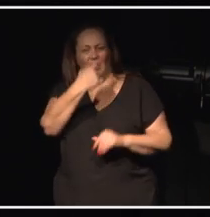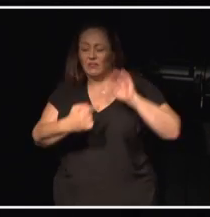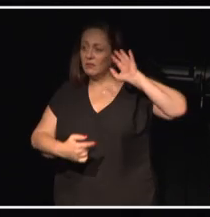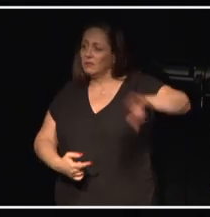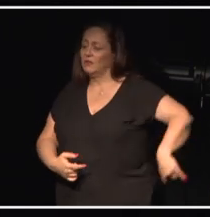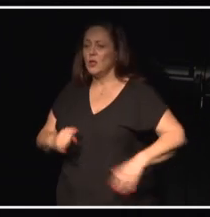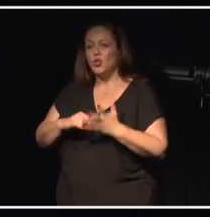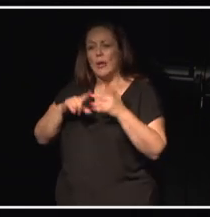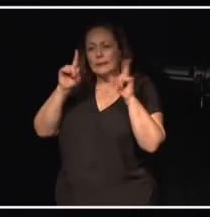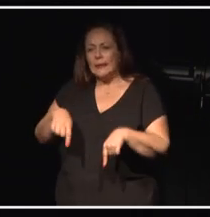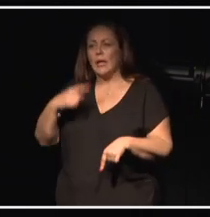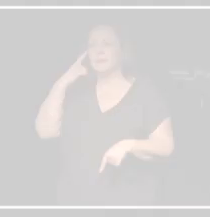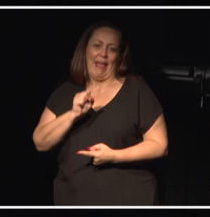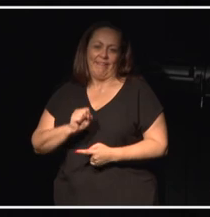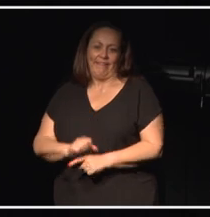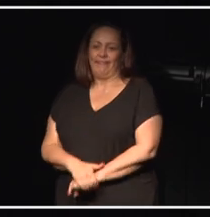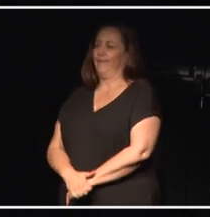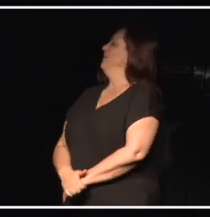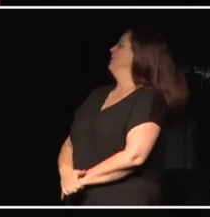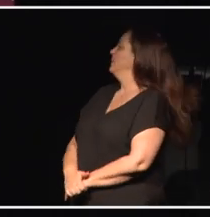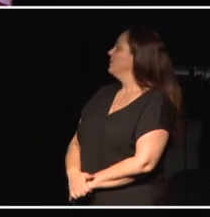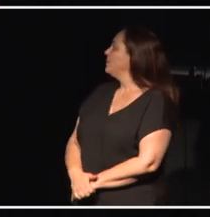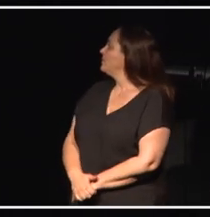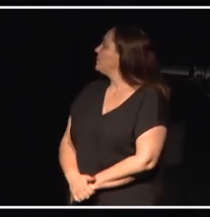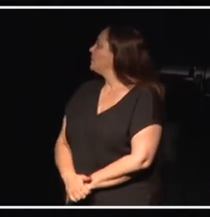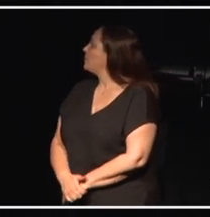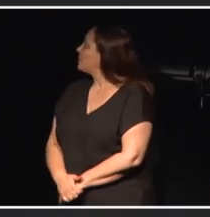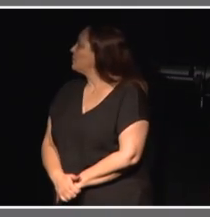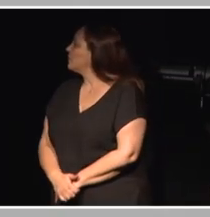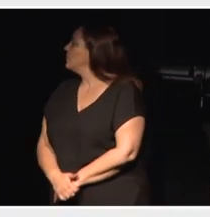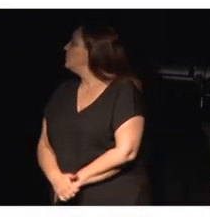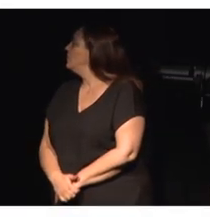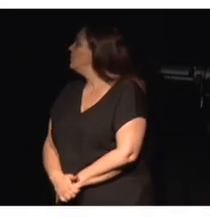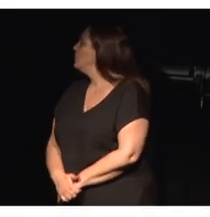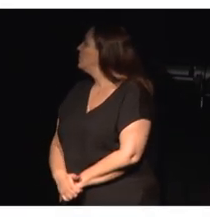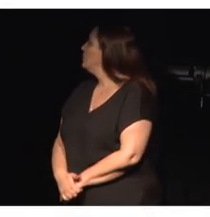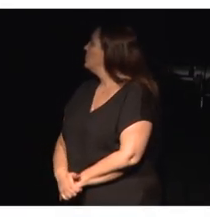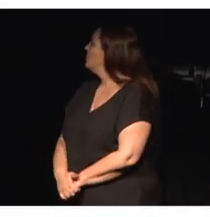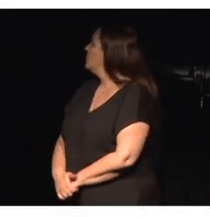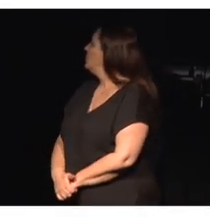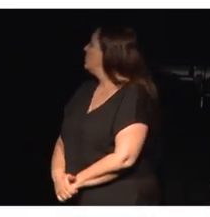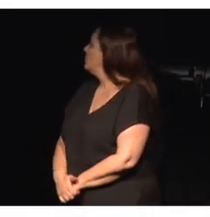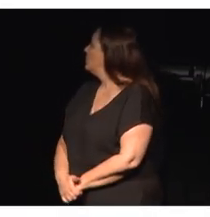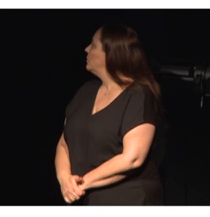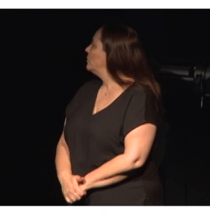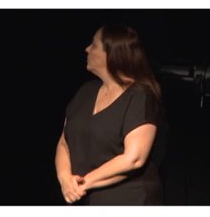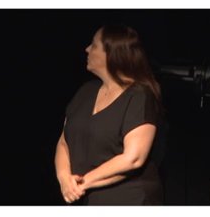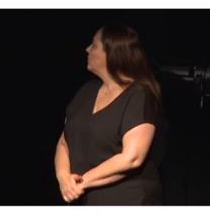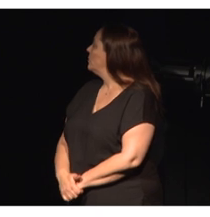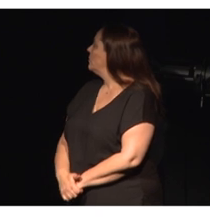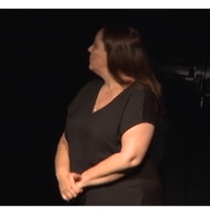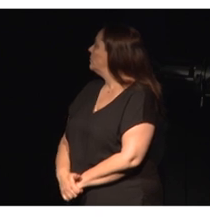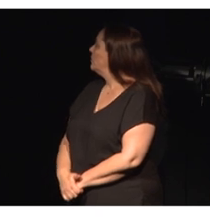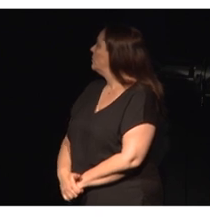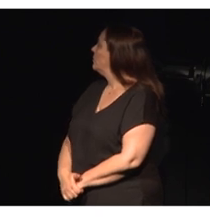I started to notice real change being made. Jared Wright once said to me, all you post about is being a feminist.